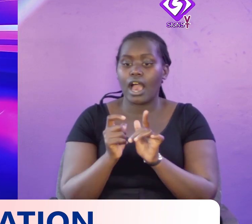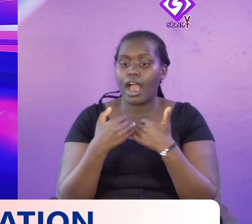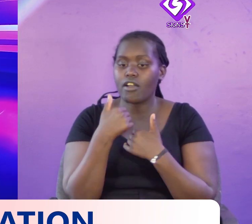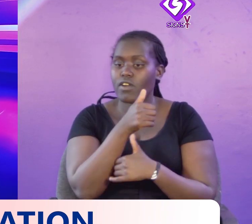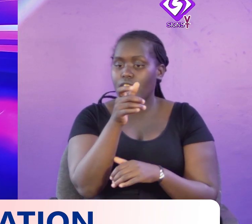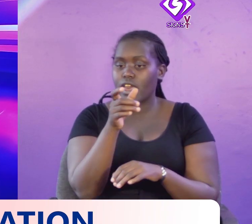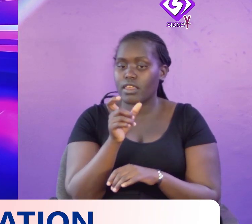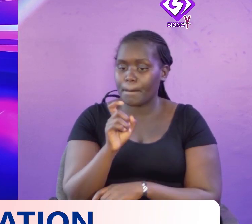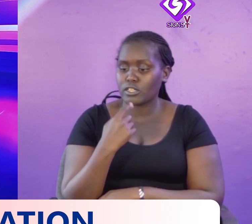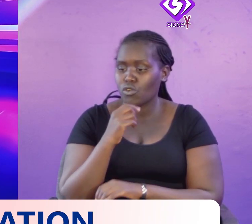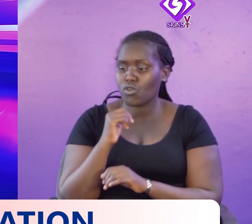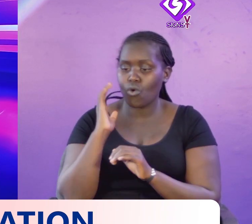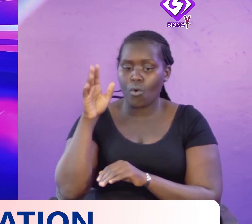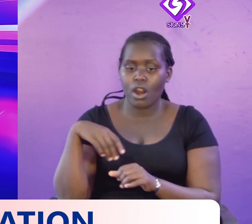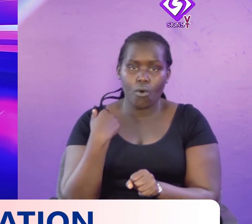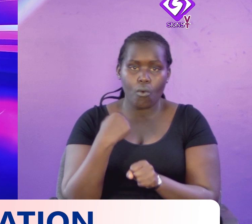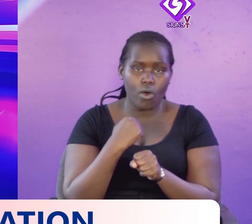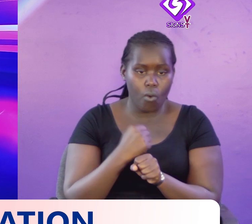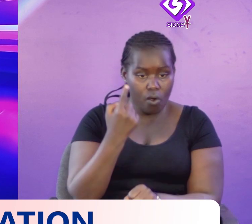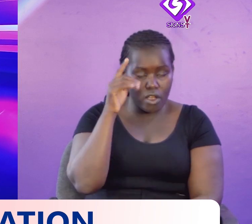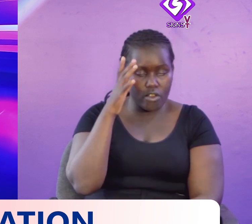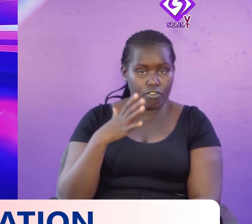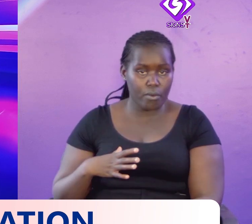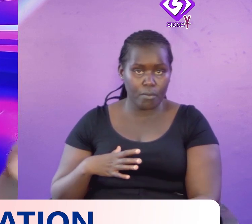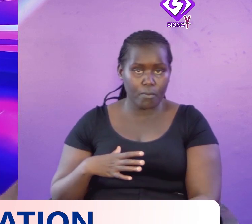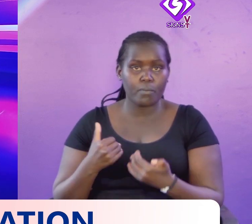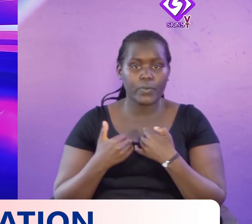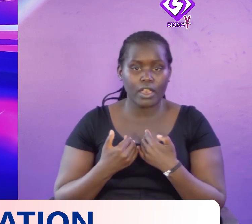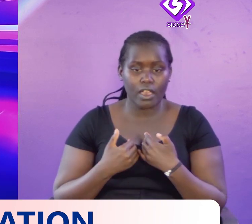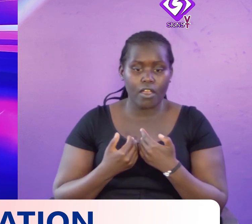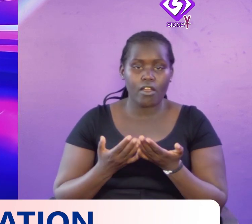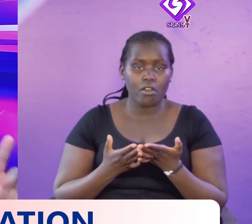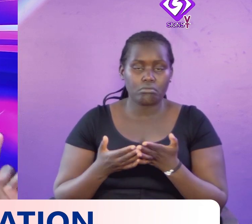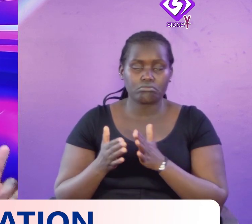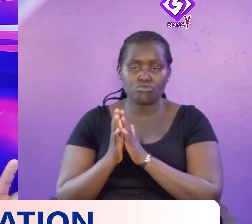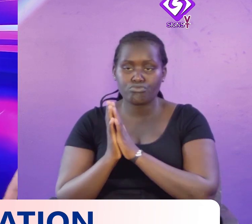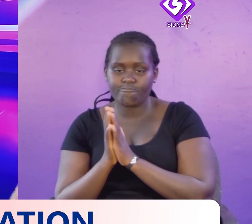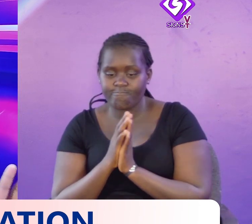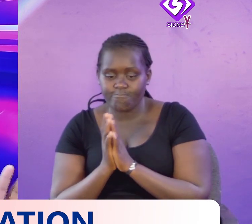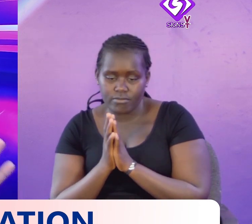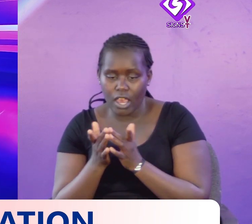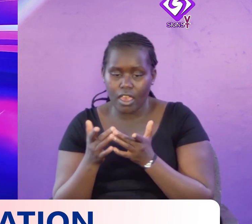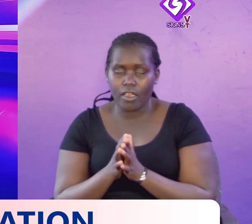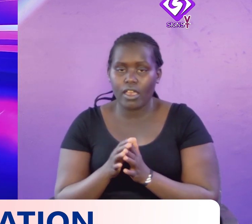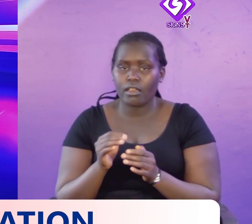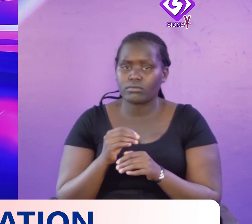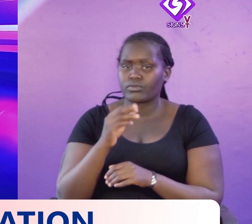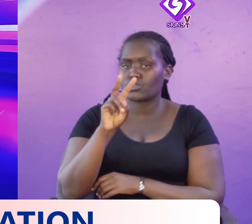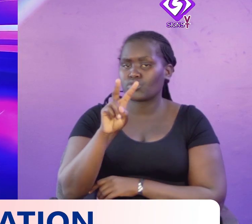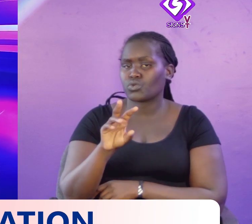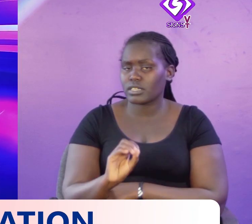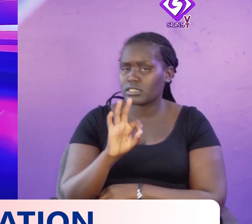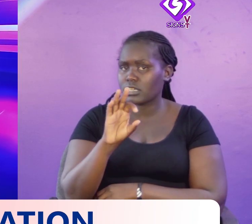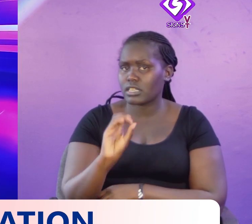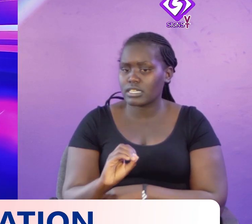will do the job, Yes. for the sake of the people. He has a legacy. Let me tell you, 20, 30 years and so